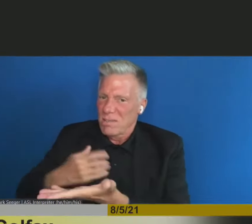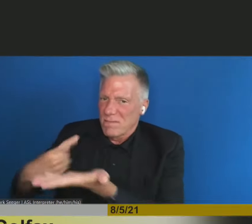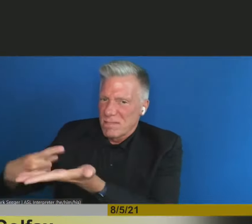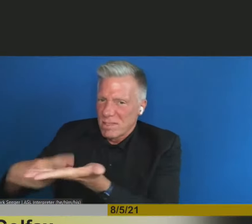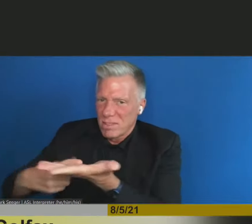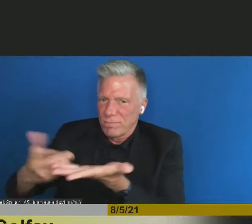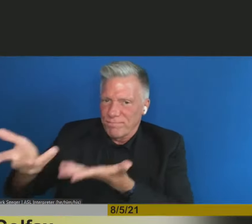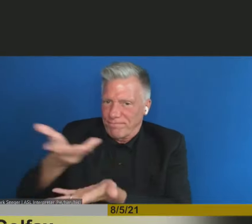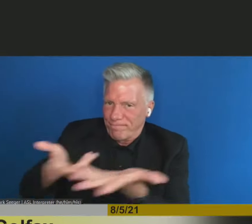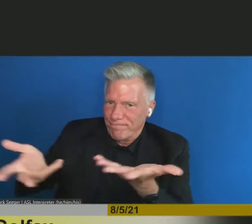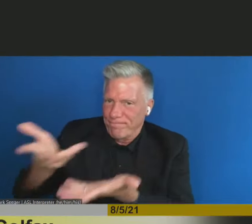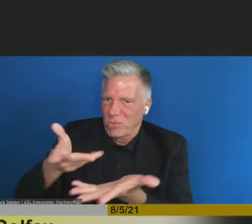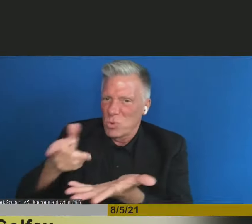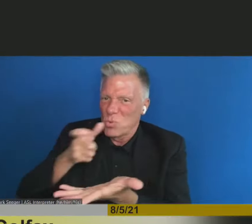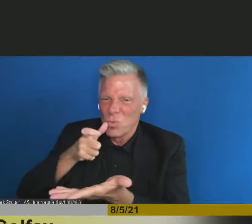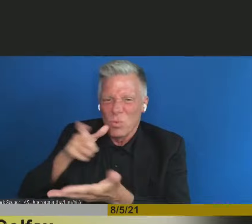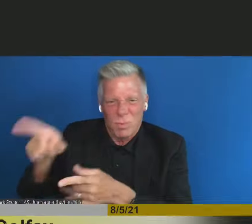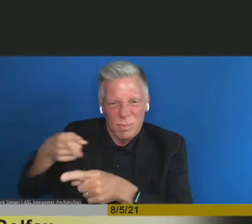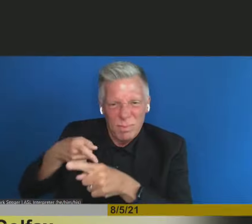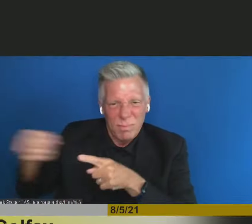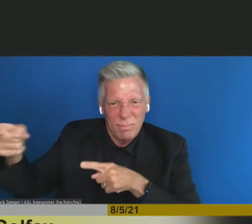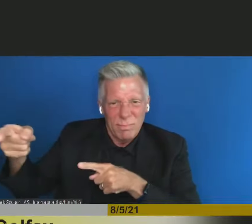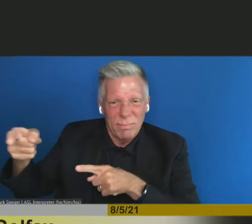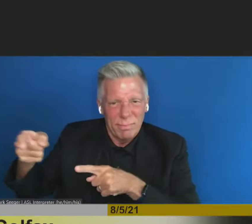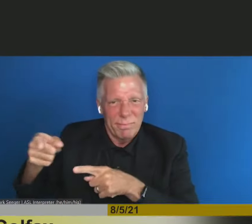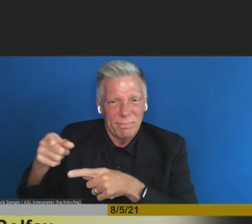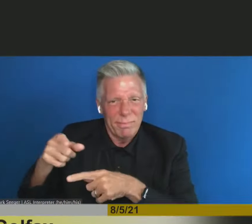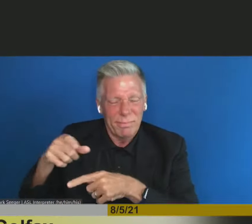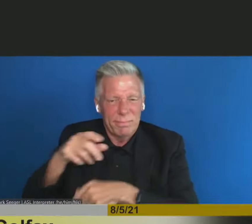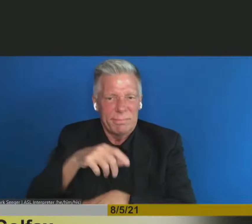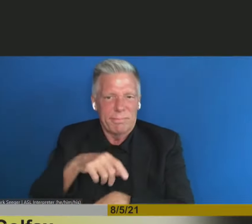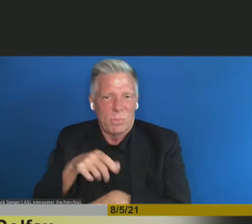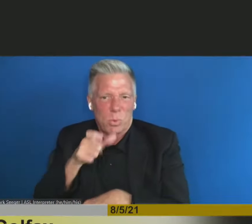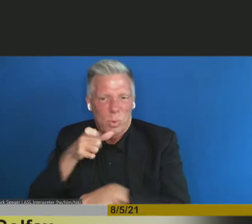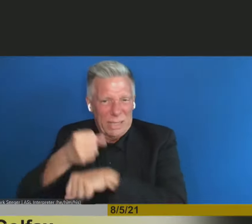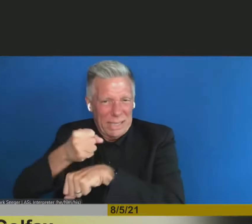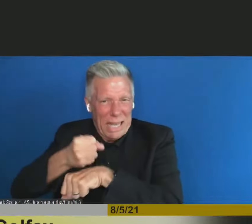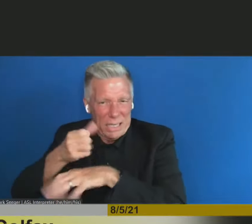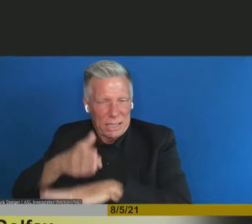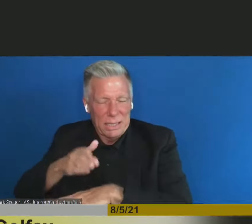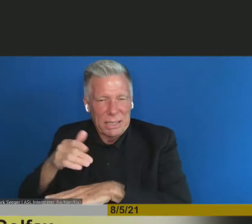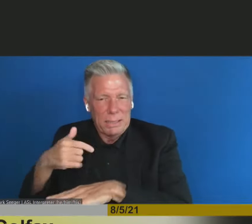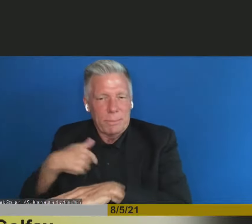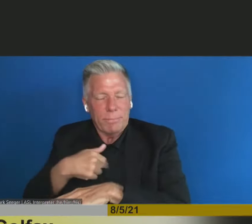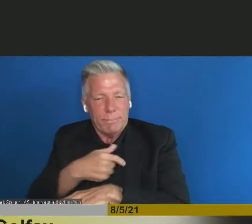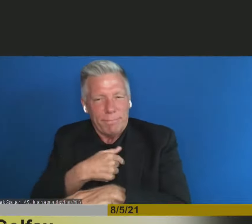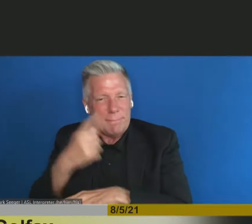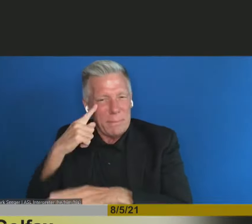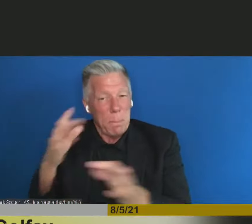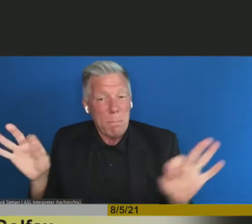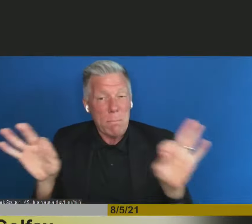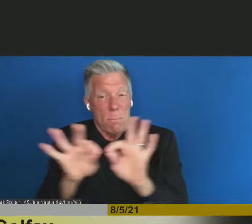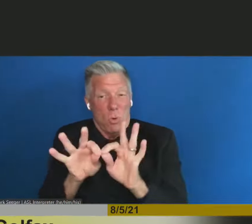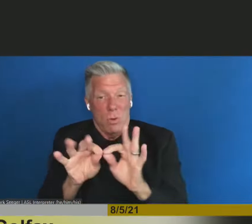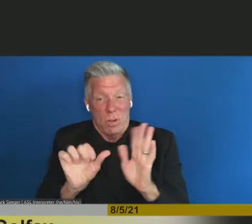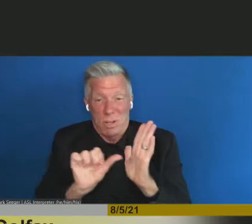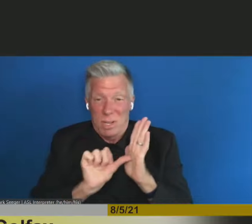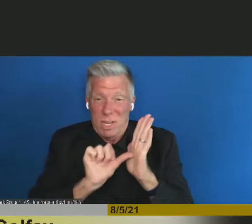experts. And I think it's really important to emphasize that right now, the public health